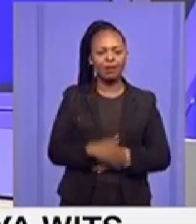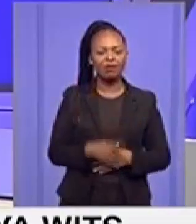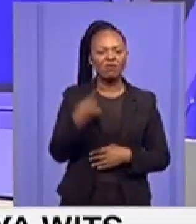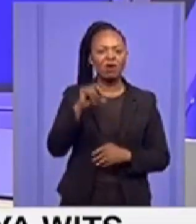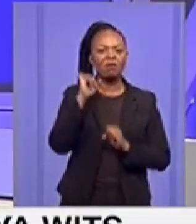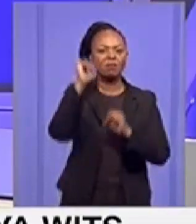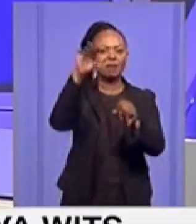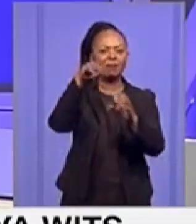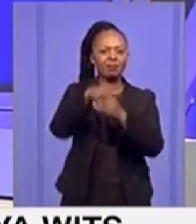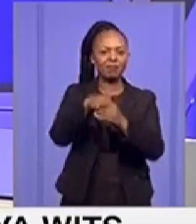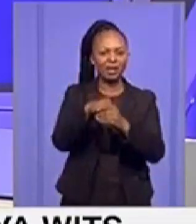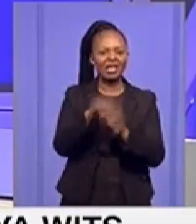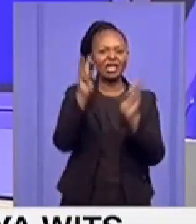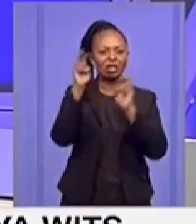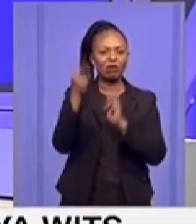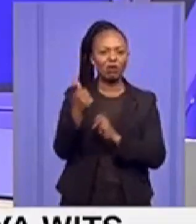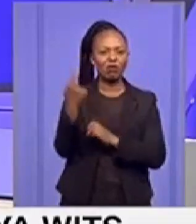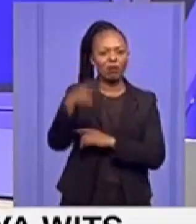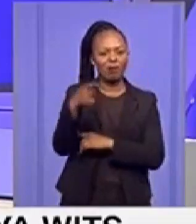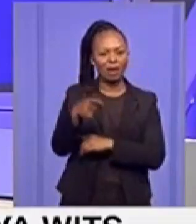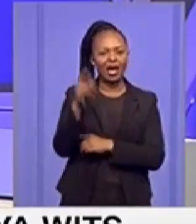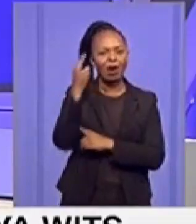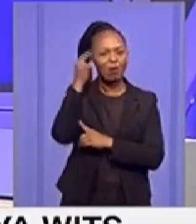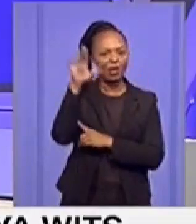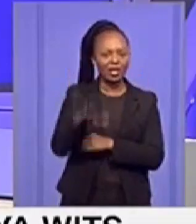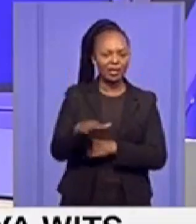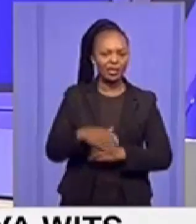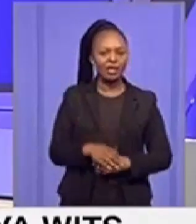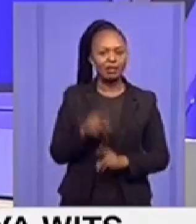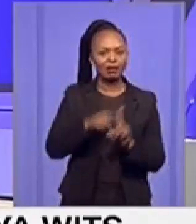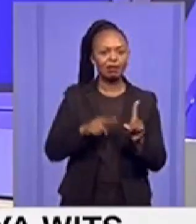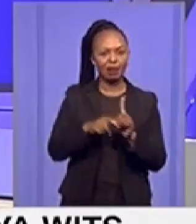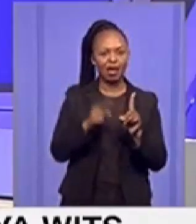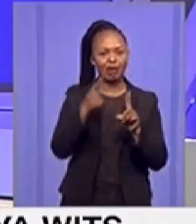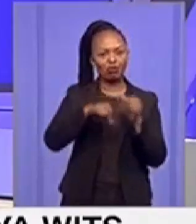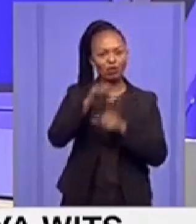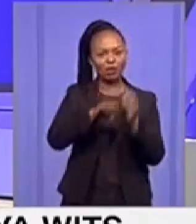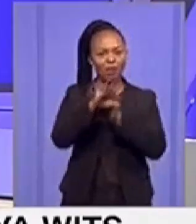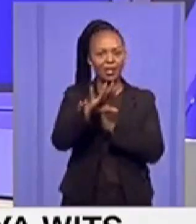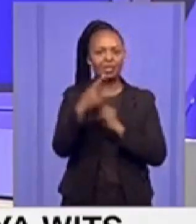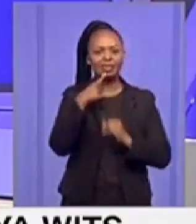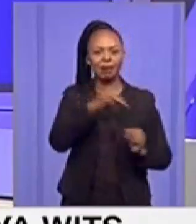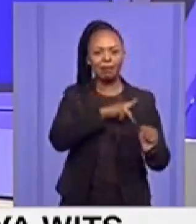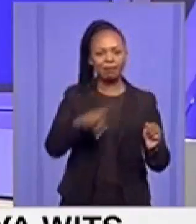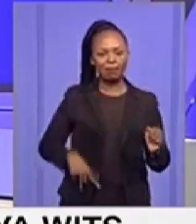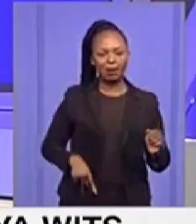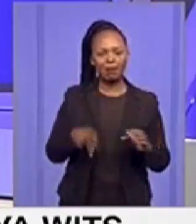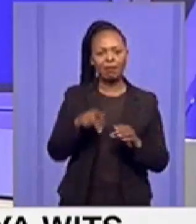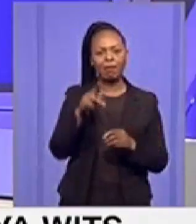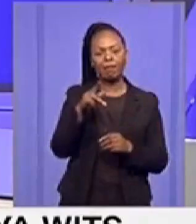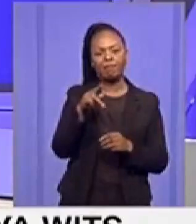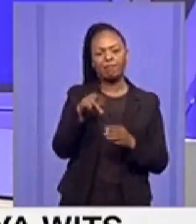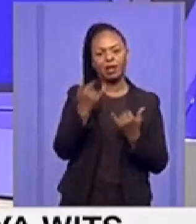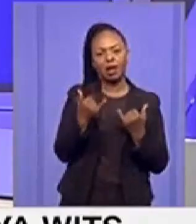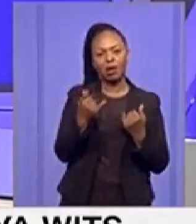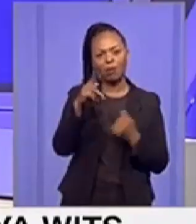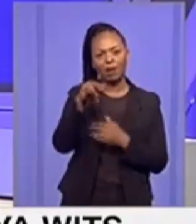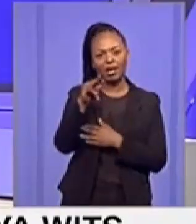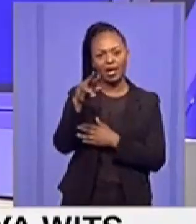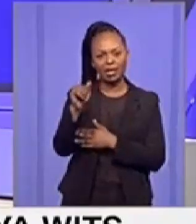boipelaetsong bo kgale le tefello tsa bodulo. Tlaleong e ntsweng ke Mnyamana o netefaditse hore tona go le Gauteng Panyatsa Lesufi o nka mehato